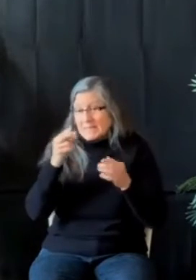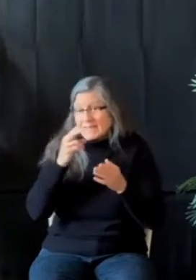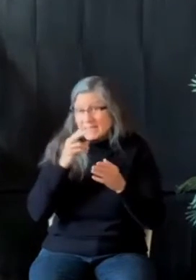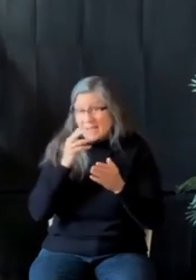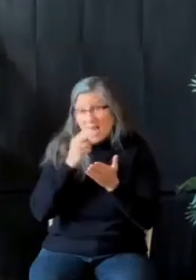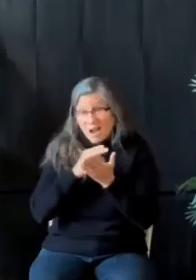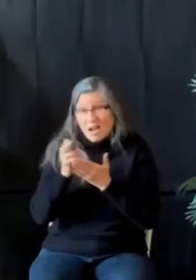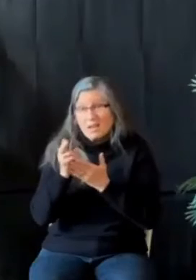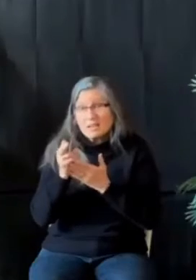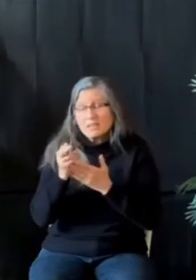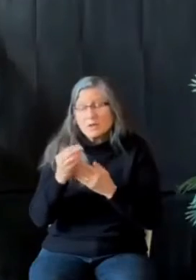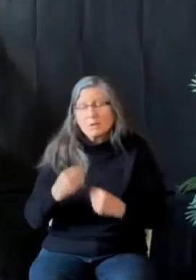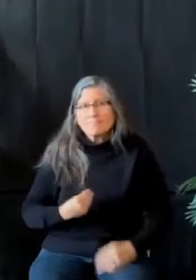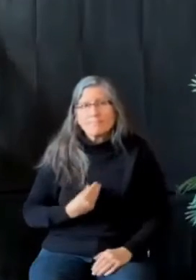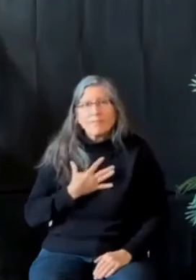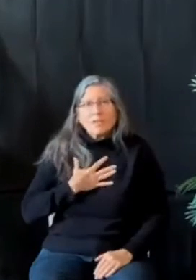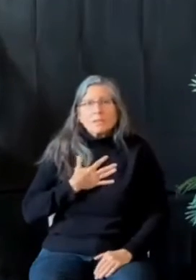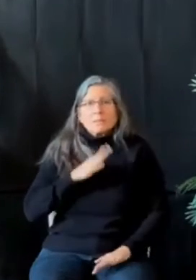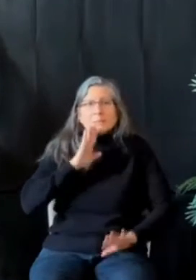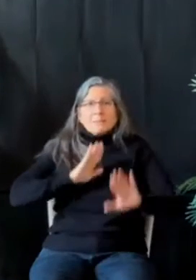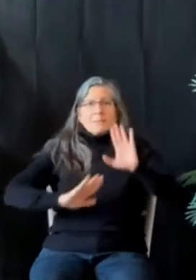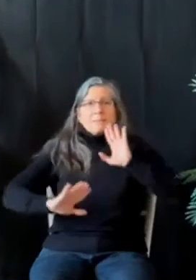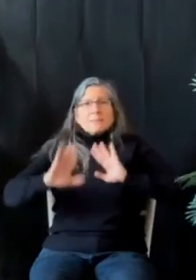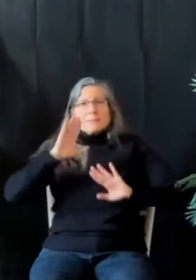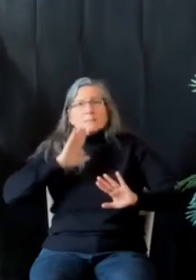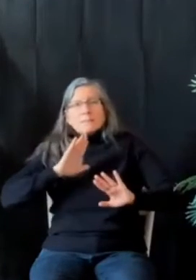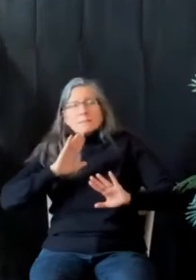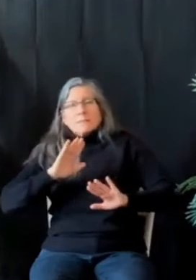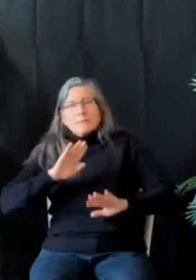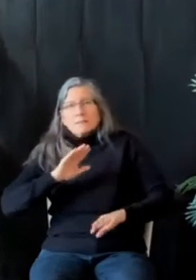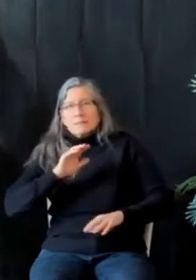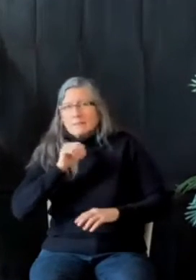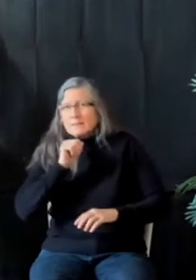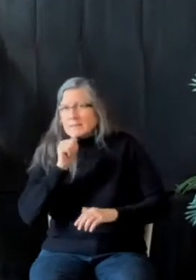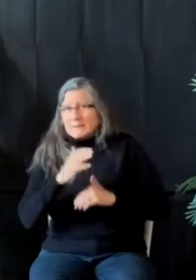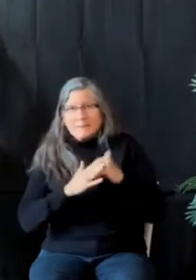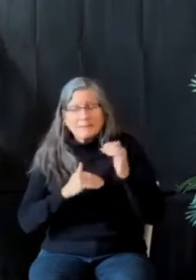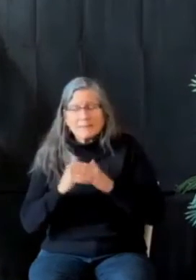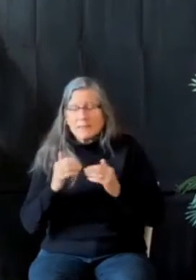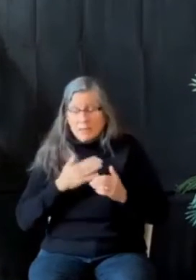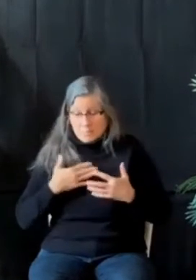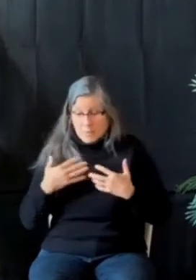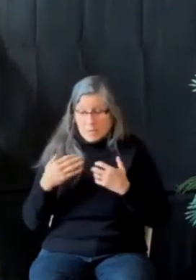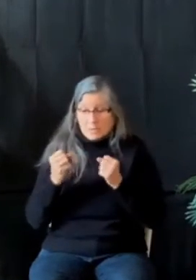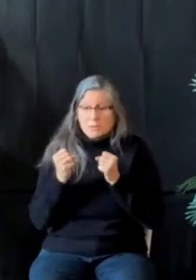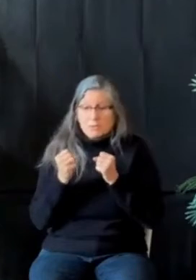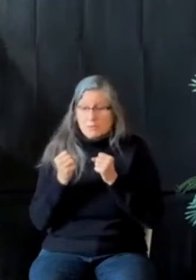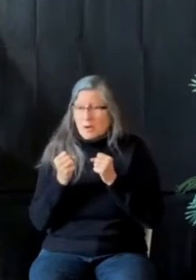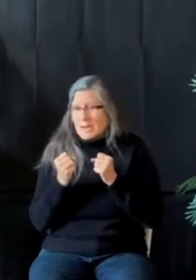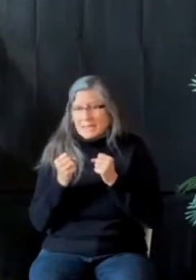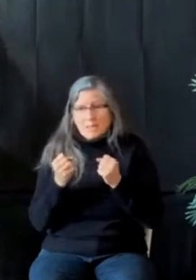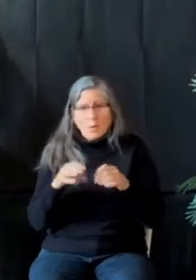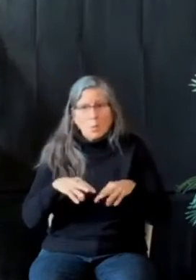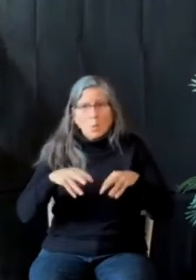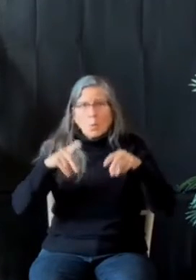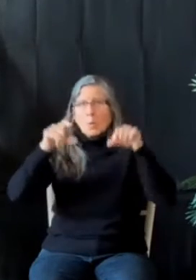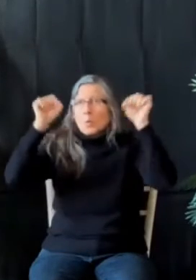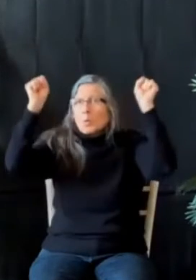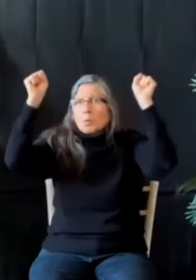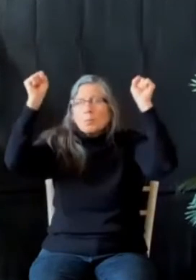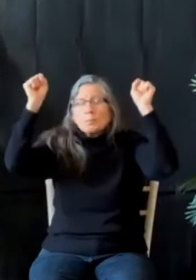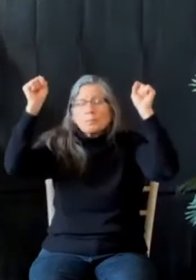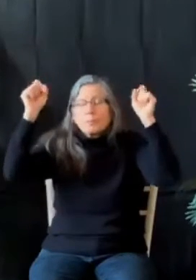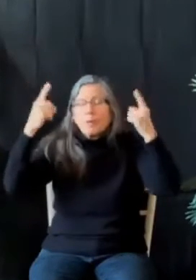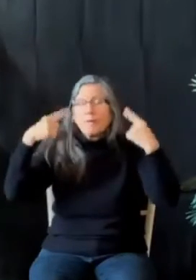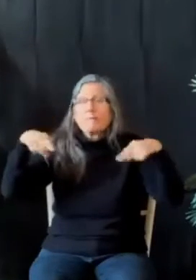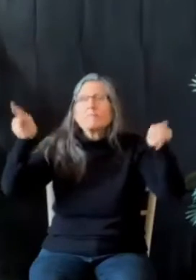frustration. All day and all night your hand was heavy on me. My strength evaporated like water on a sunny day until I